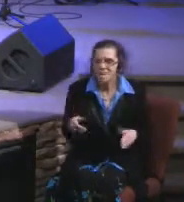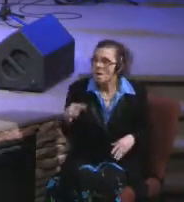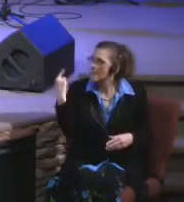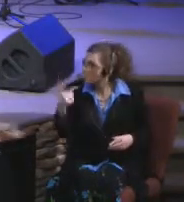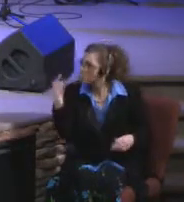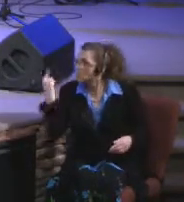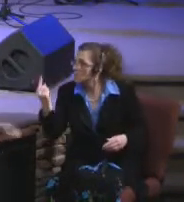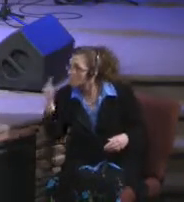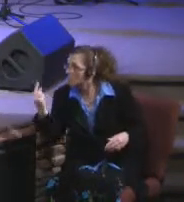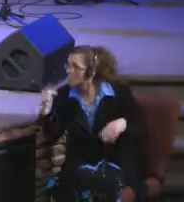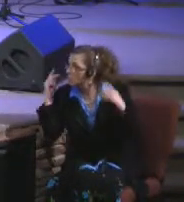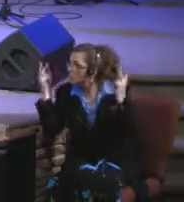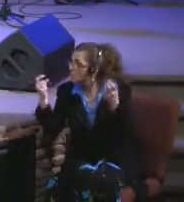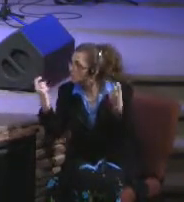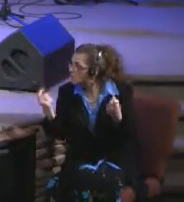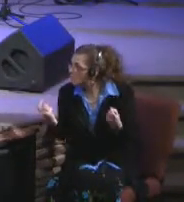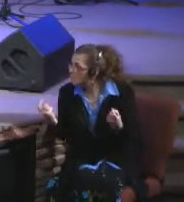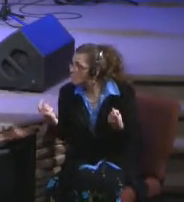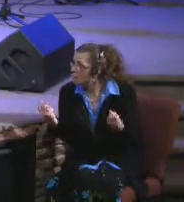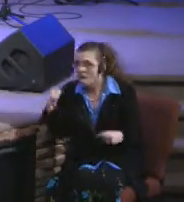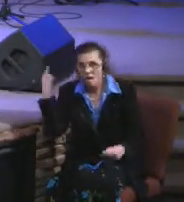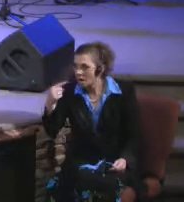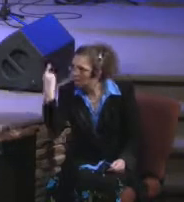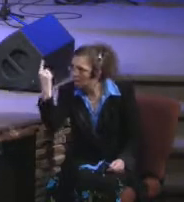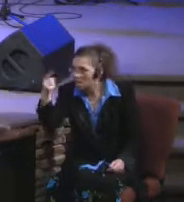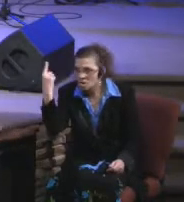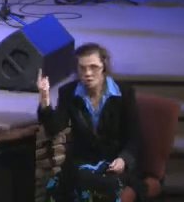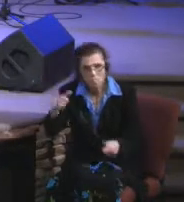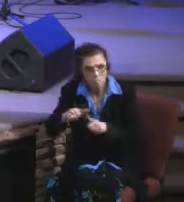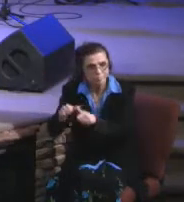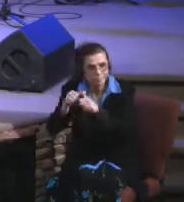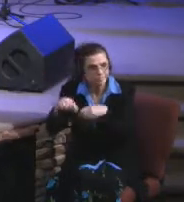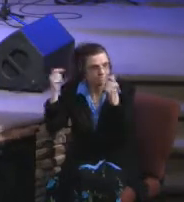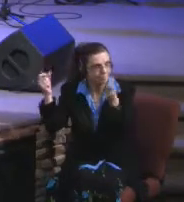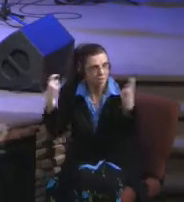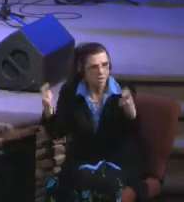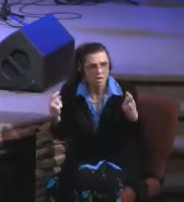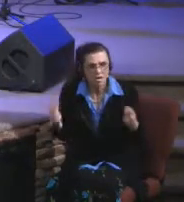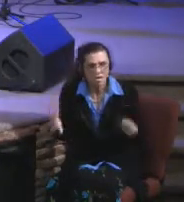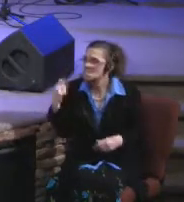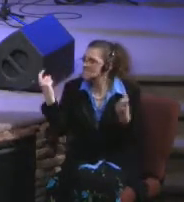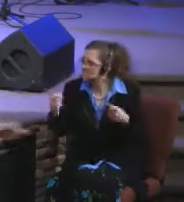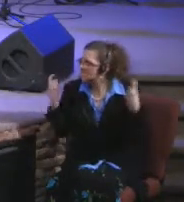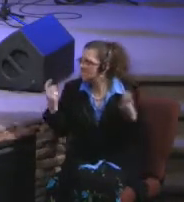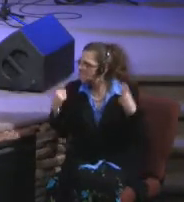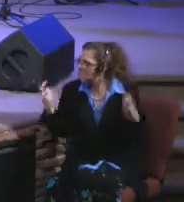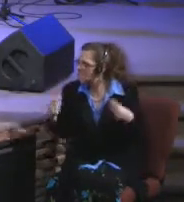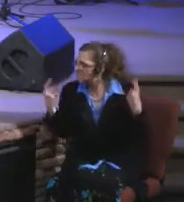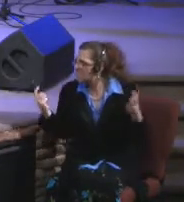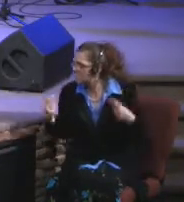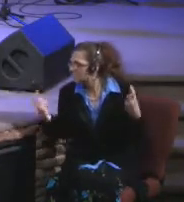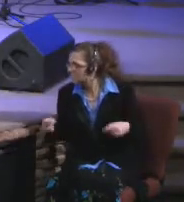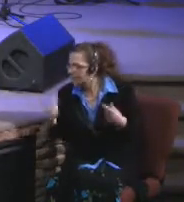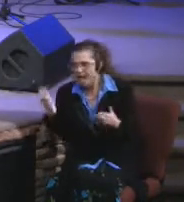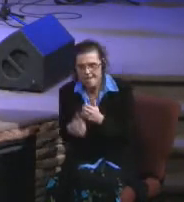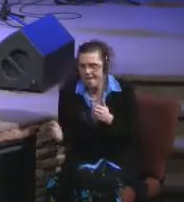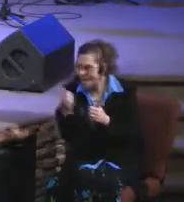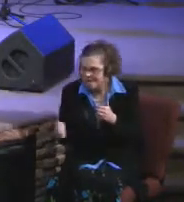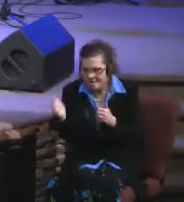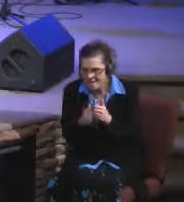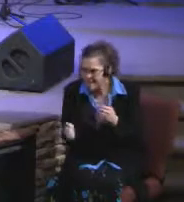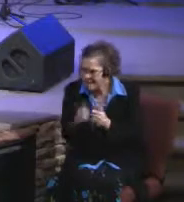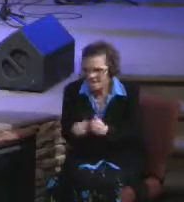in your sin, listen to me, if you continue in your sin, you just day in and day out and you think it's all right, nobody knows, it's not